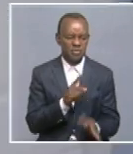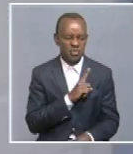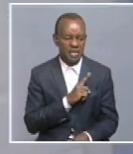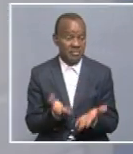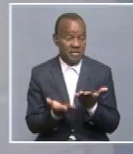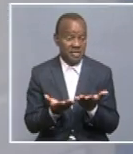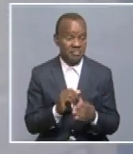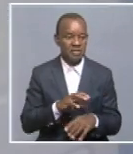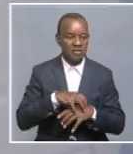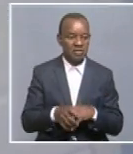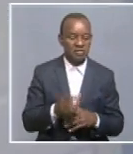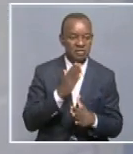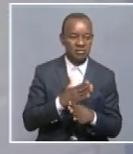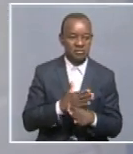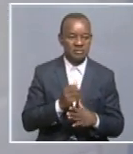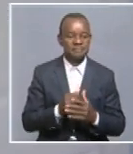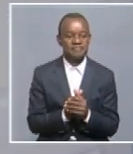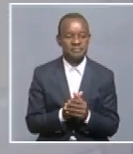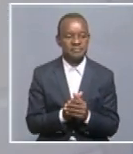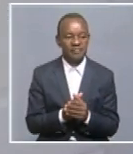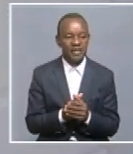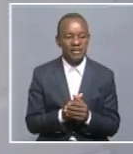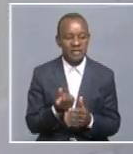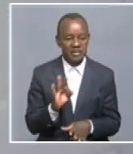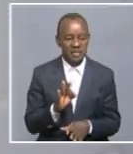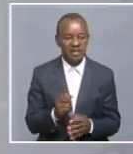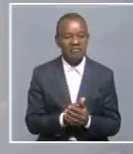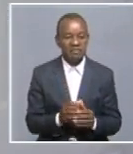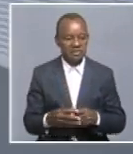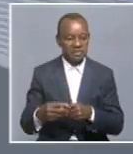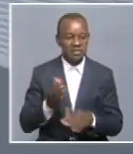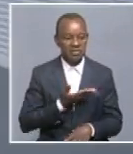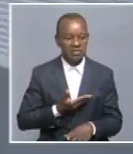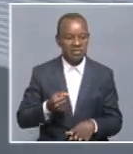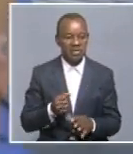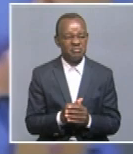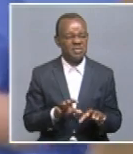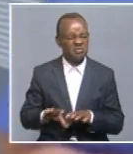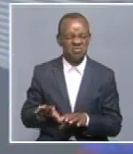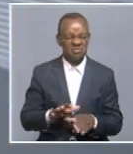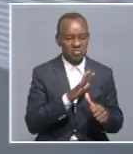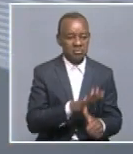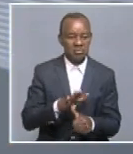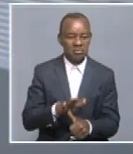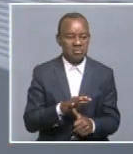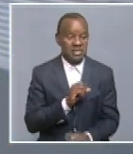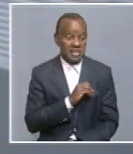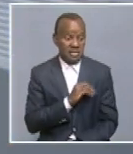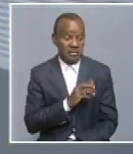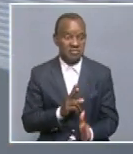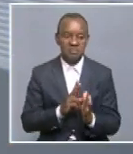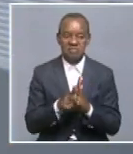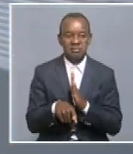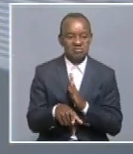come out with my harassment or violence at workplace, I'll be seen as a weak link. And we are encouraging our